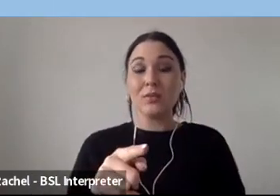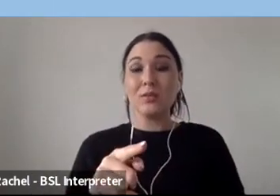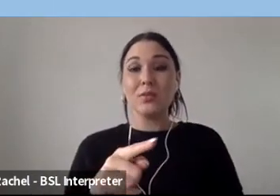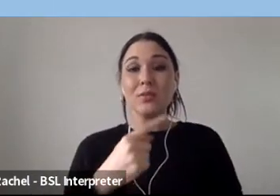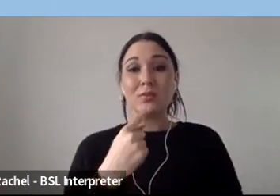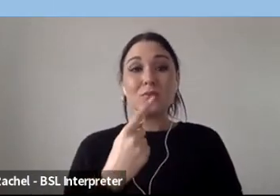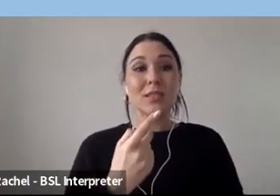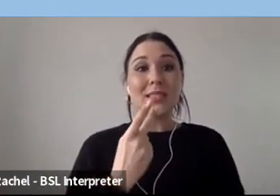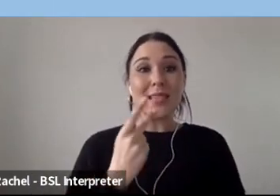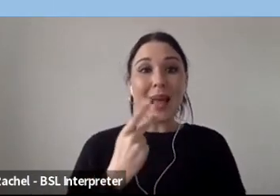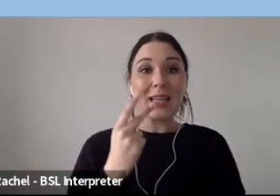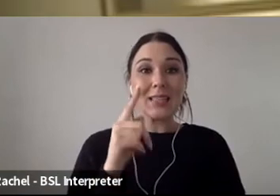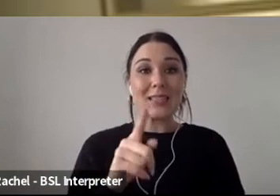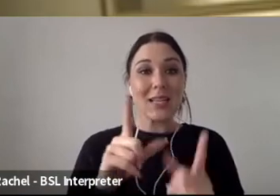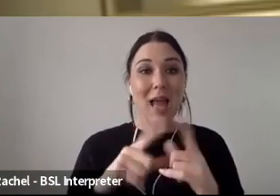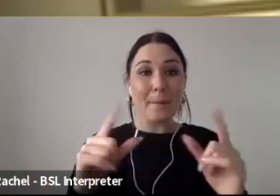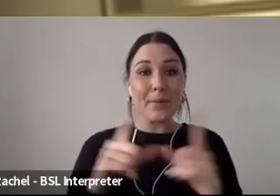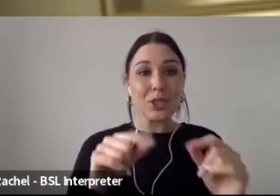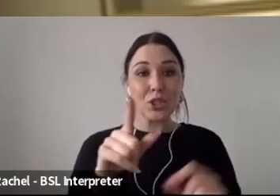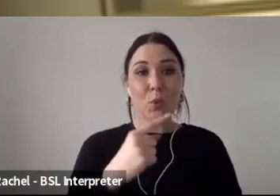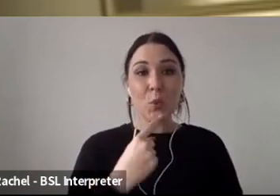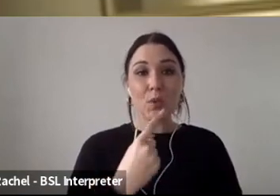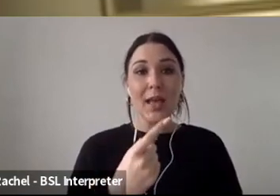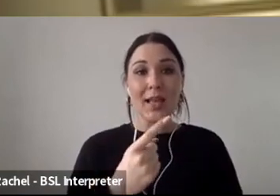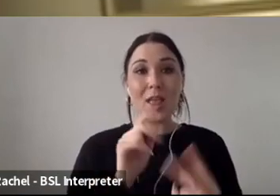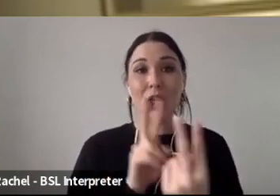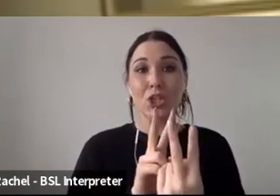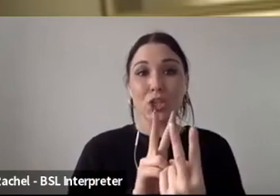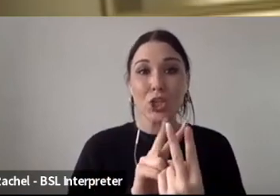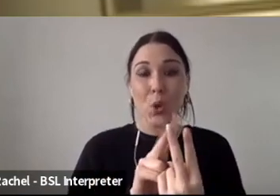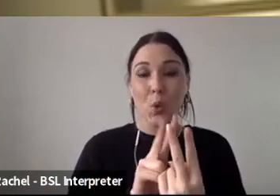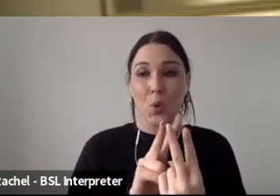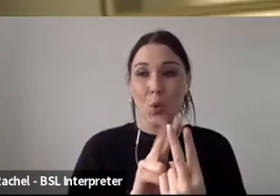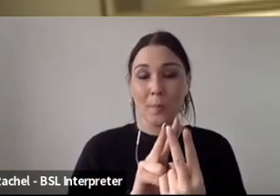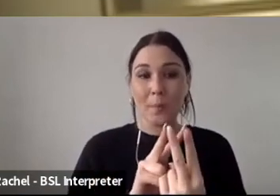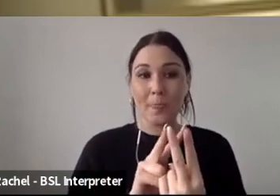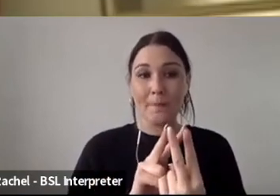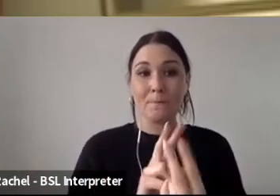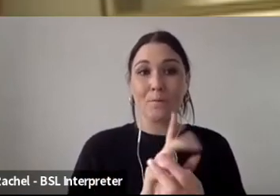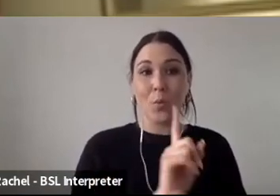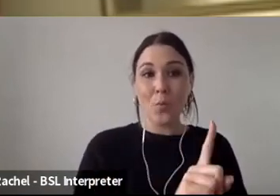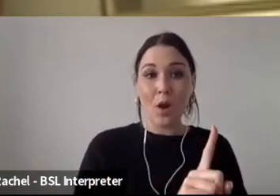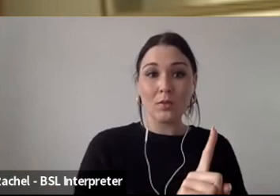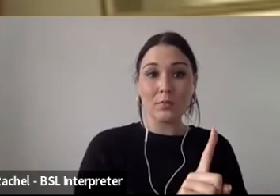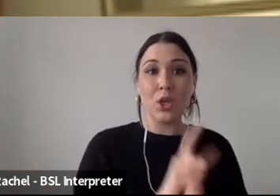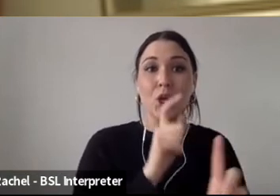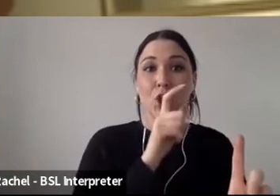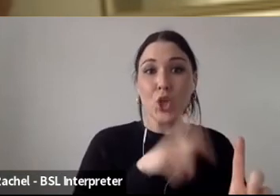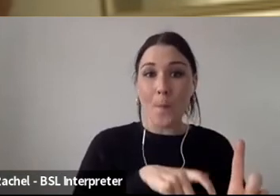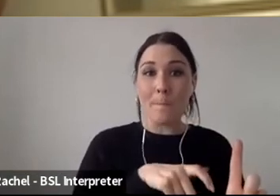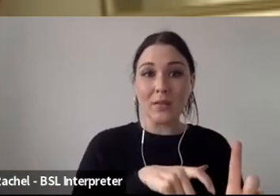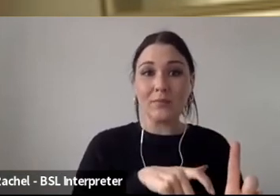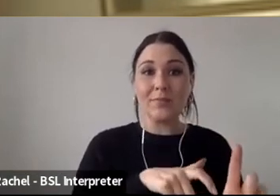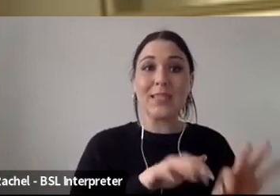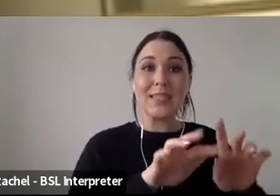you said? Not sure if you. There are two types of caption. One is human caption, which is